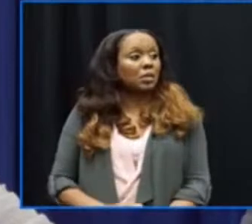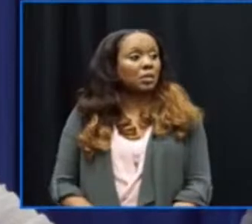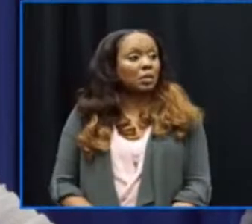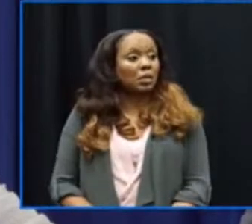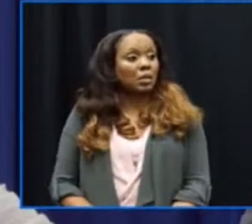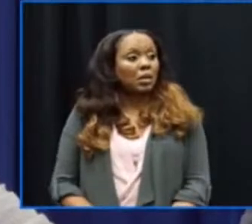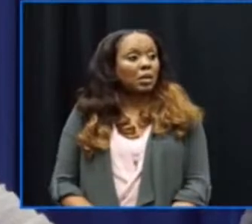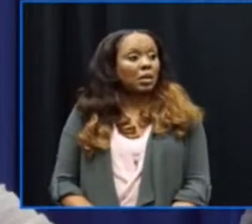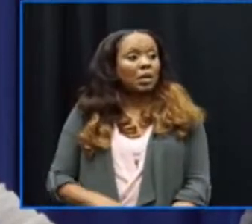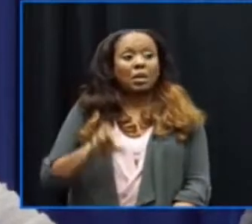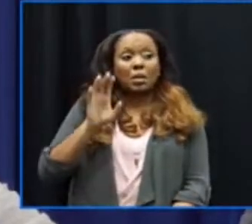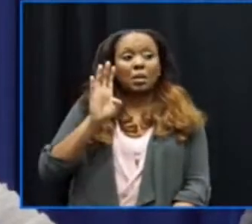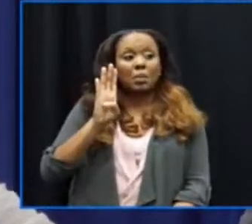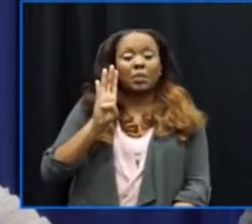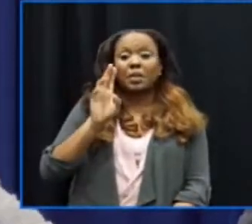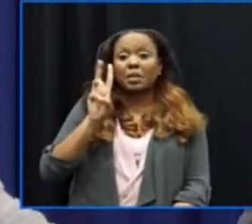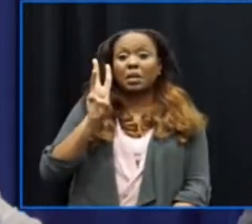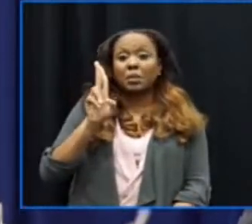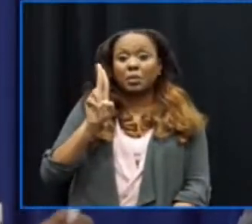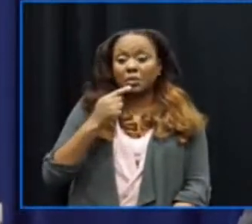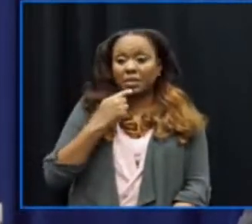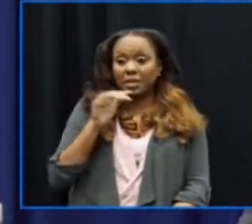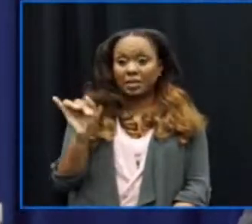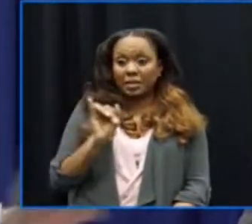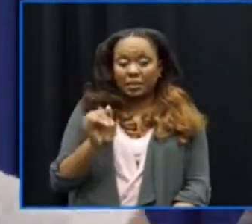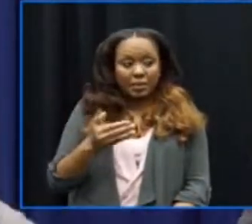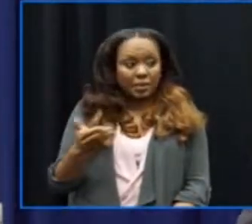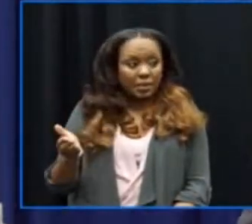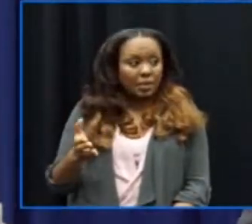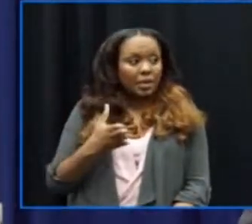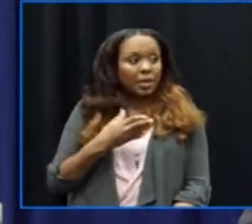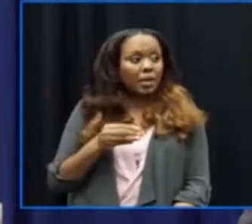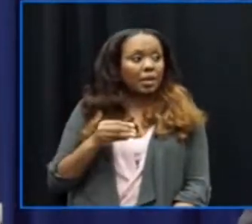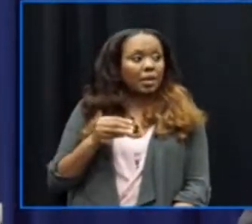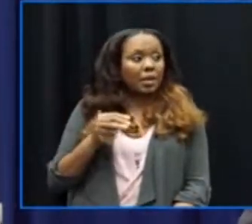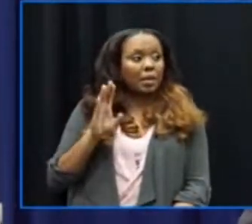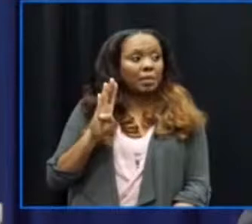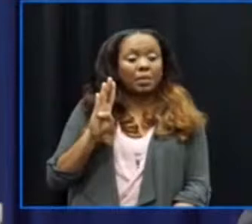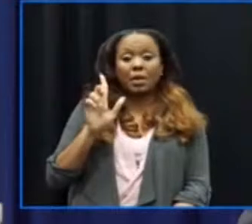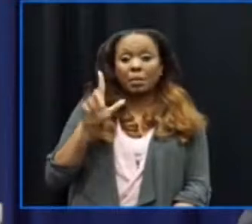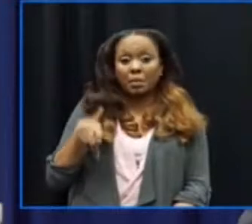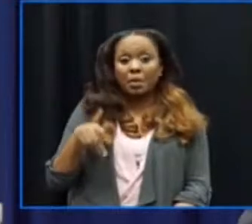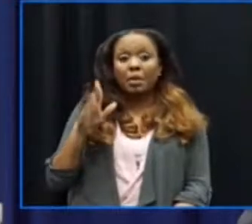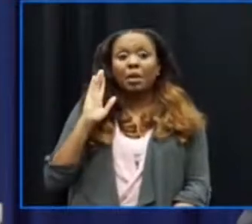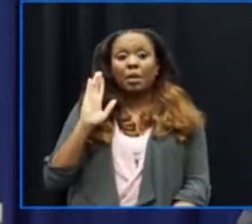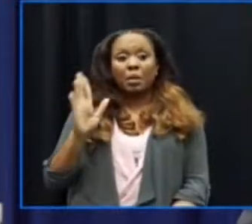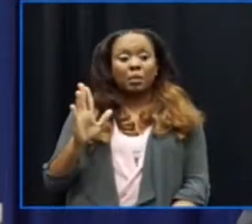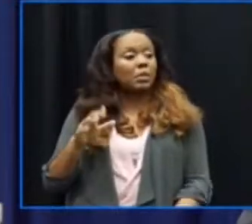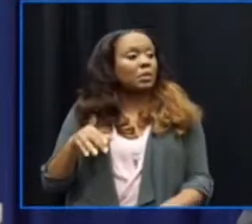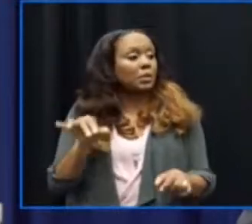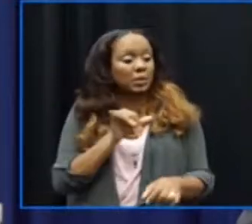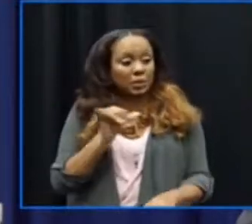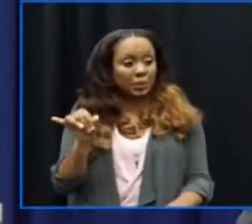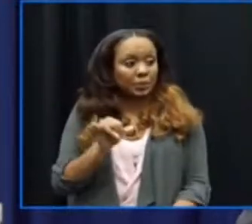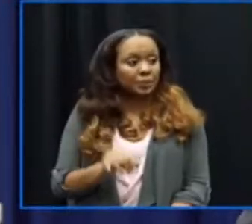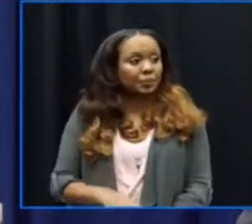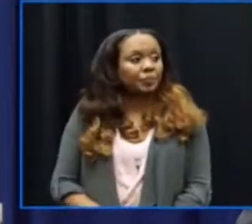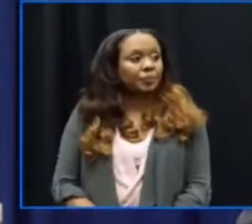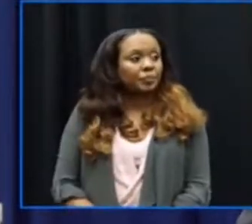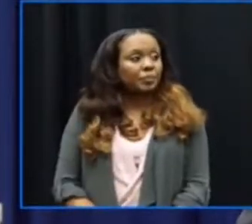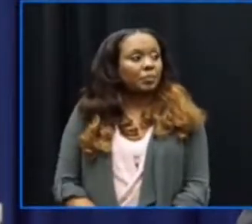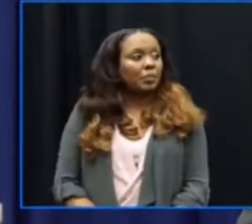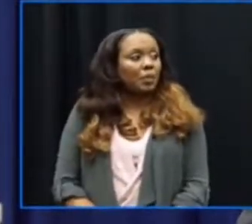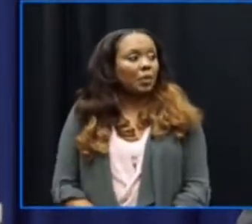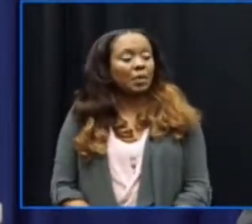Barbados Workers' Union also make the same point, and the Barbados Labour Party and others will also be doing the same thing. This